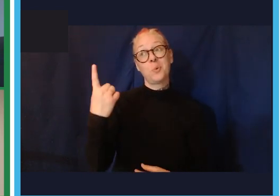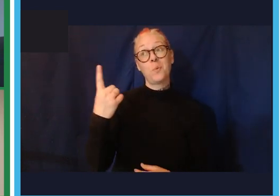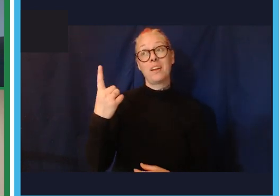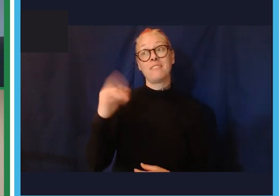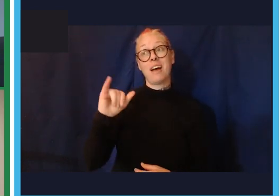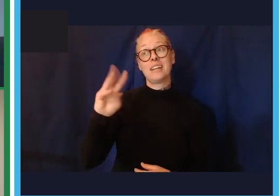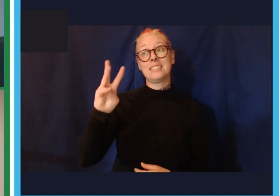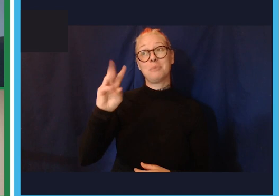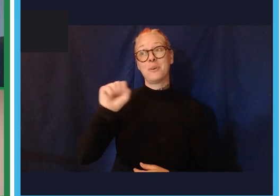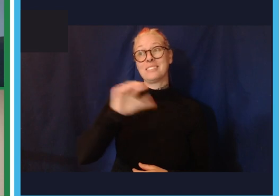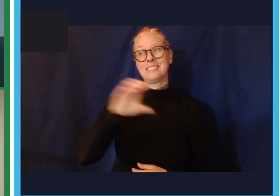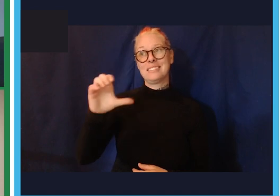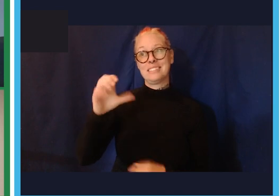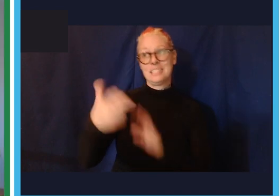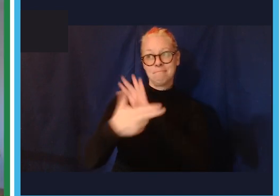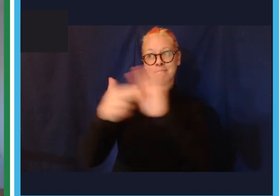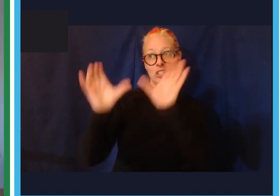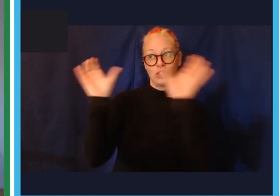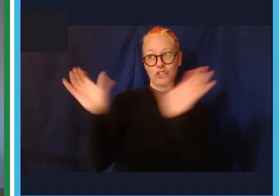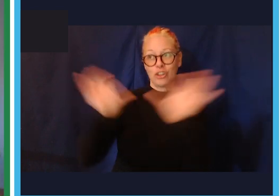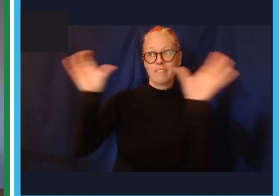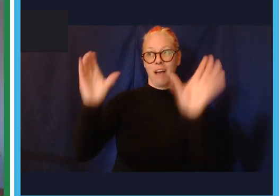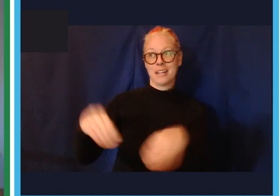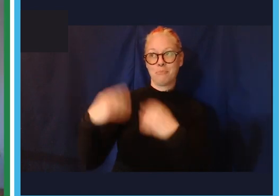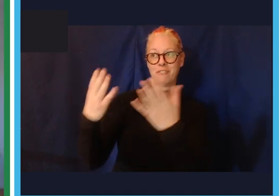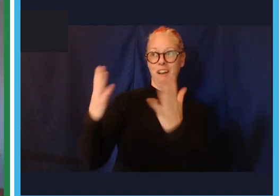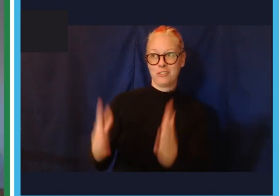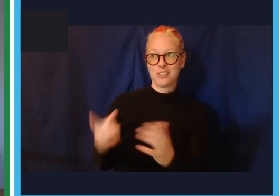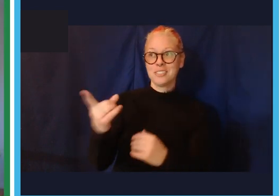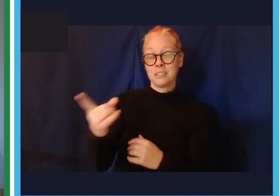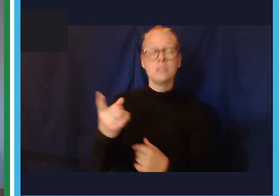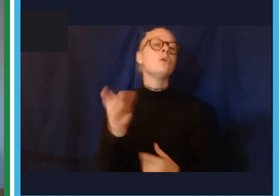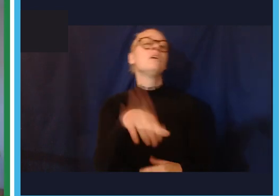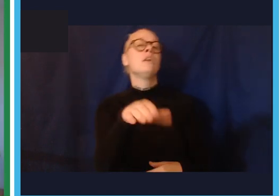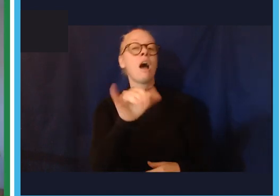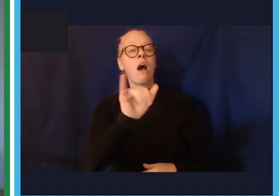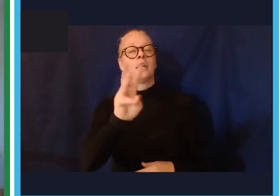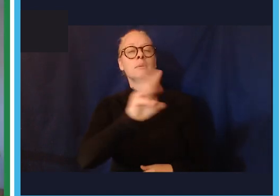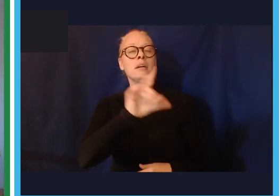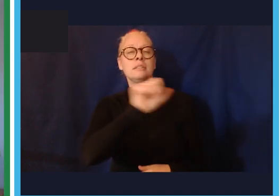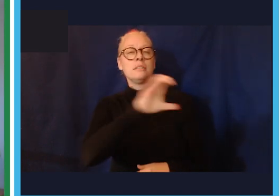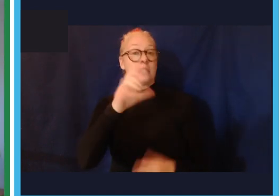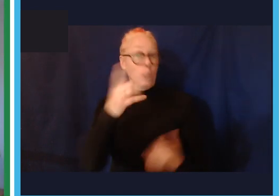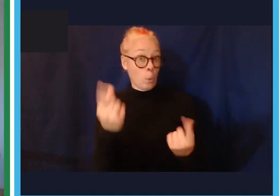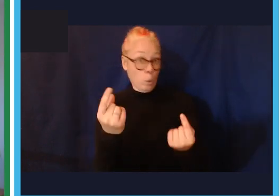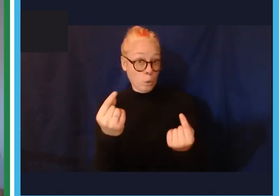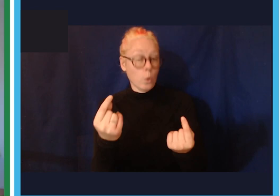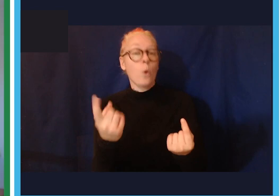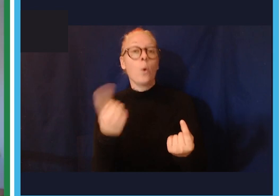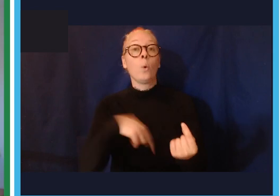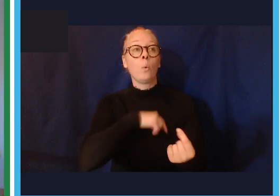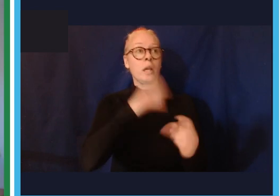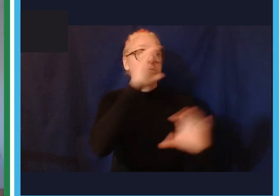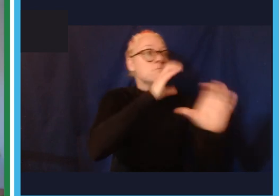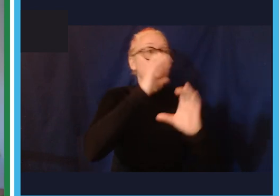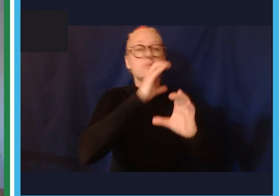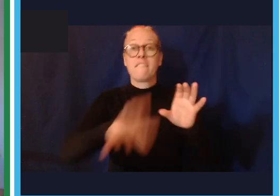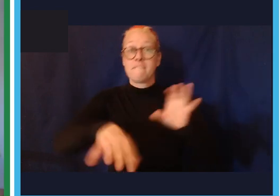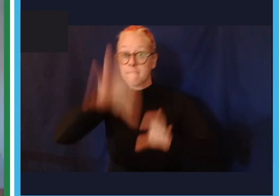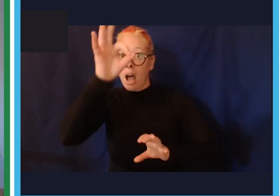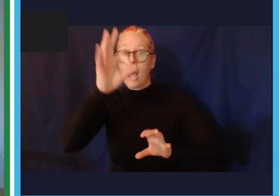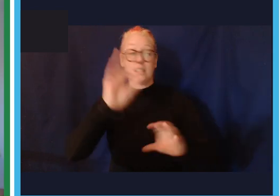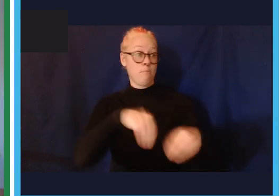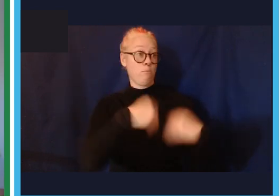owners that are either disabled and or a veteran. Often veterans have disabilities, so the two are